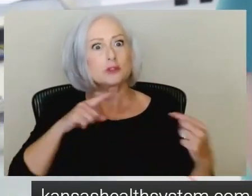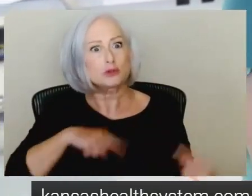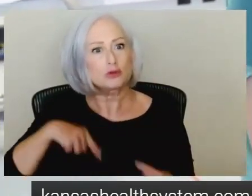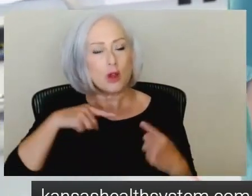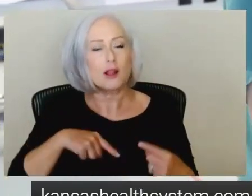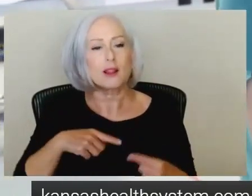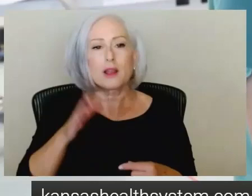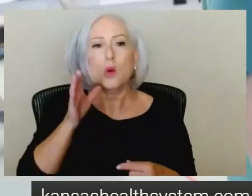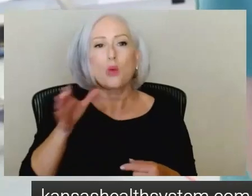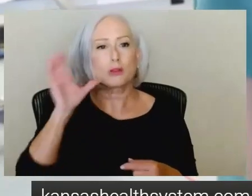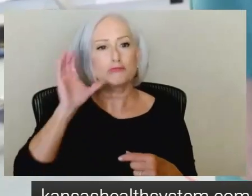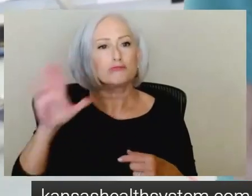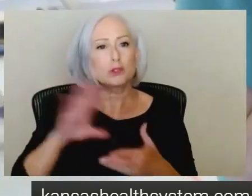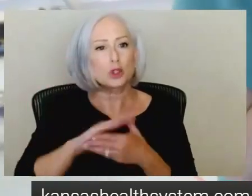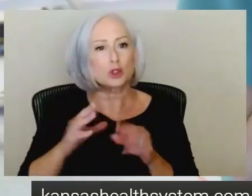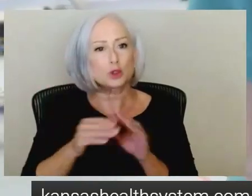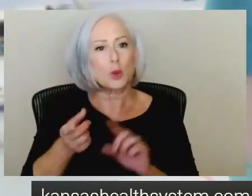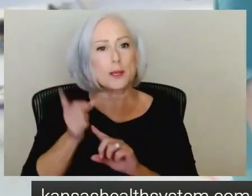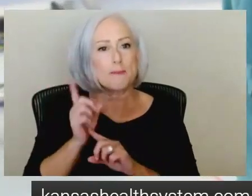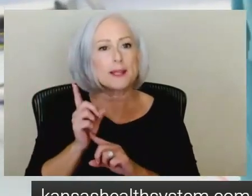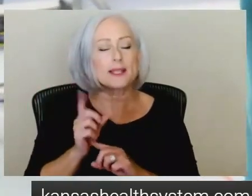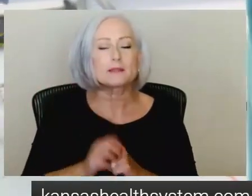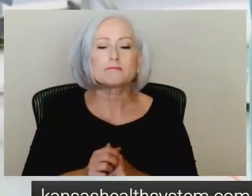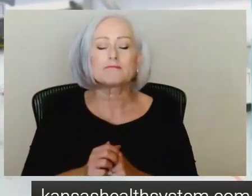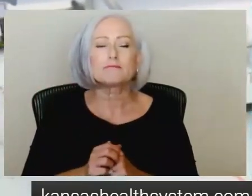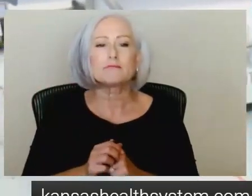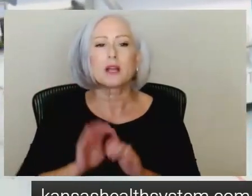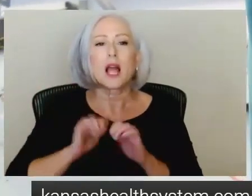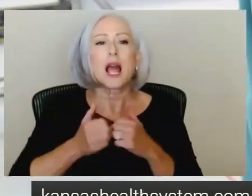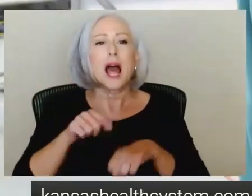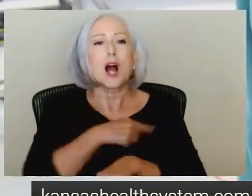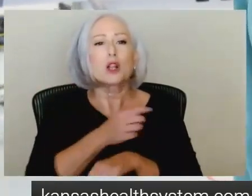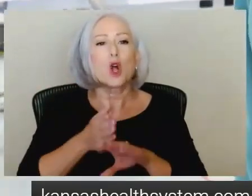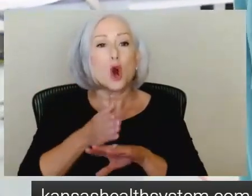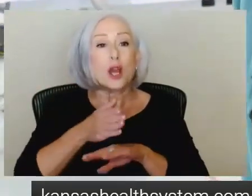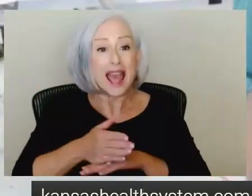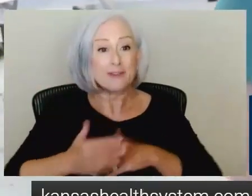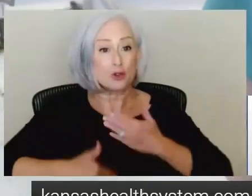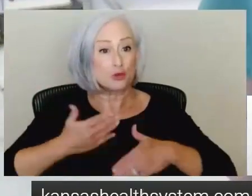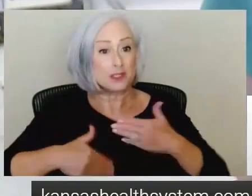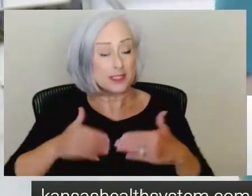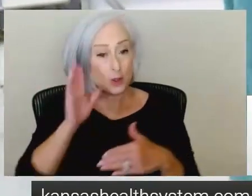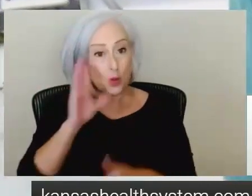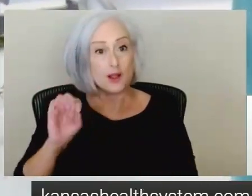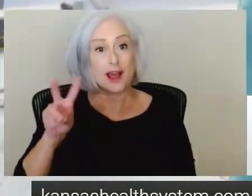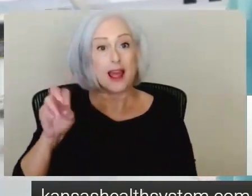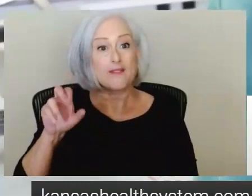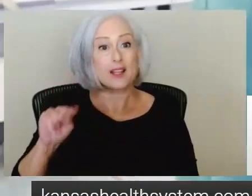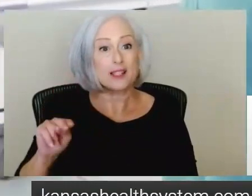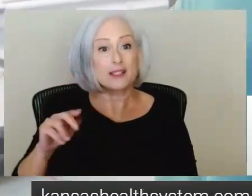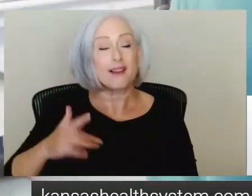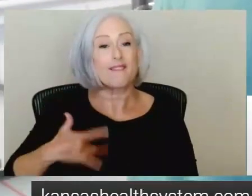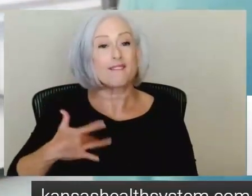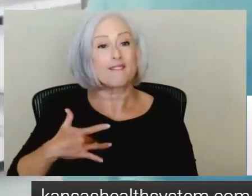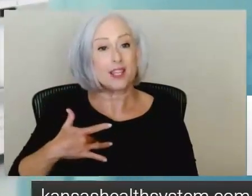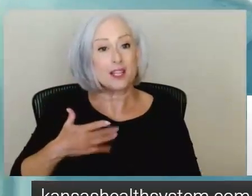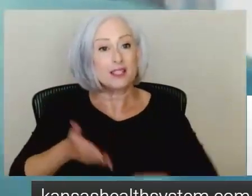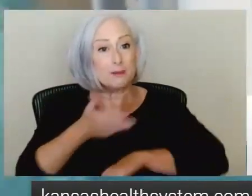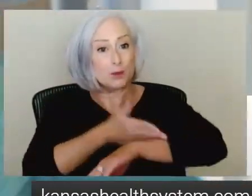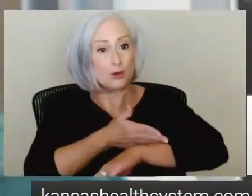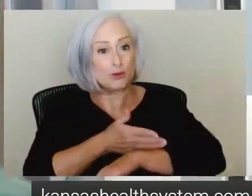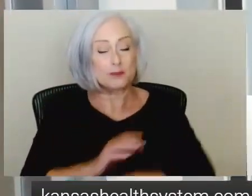bit about her story. Right. How long after this procedure will Evelyn start to feel a difference and feel better?